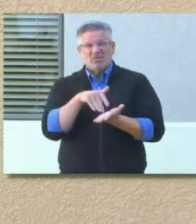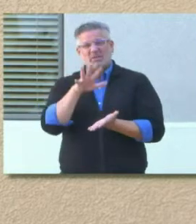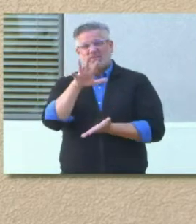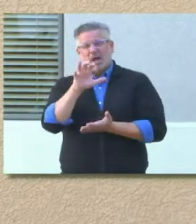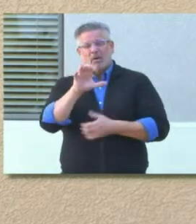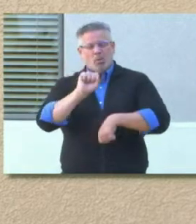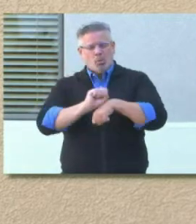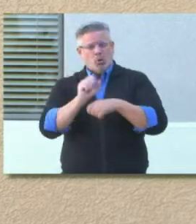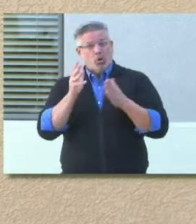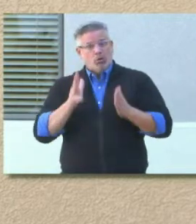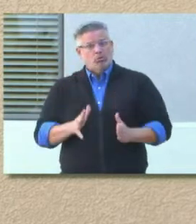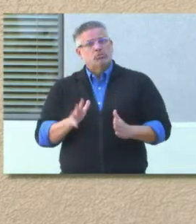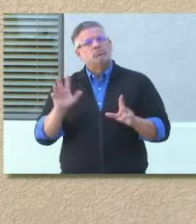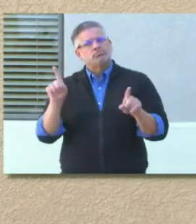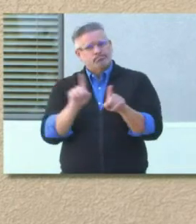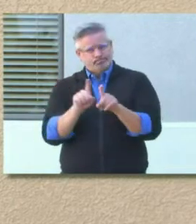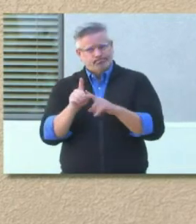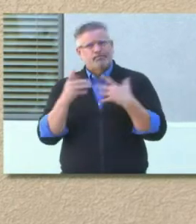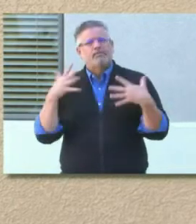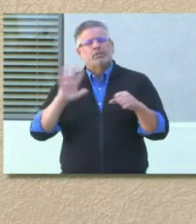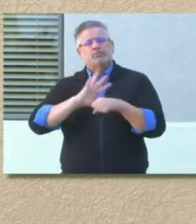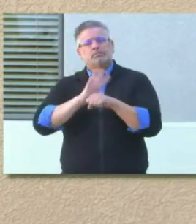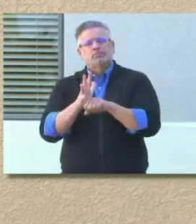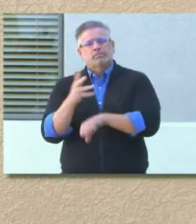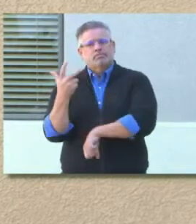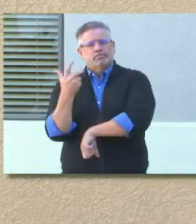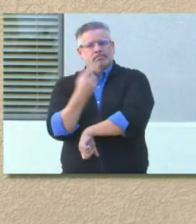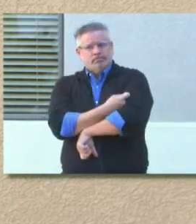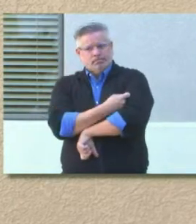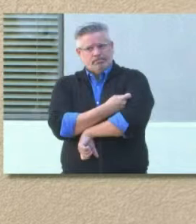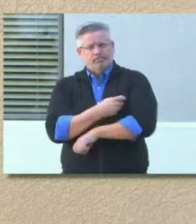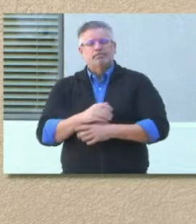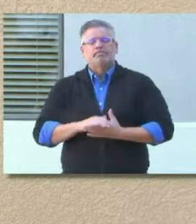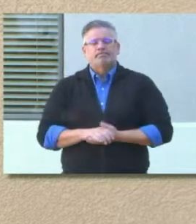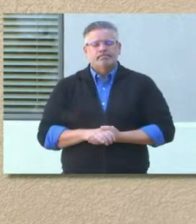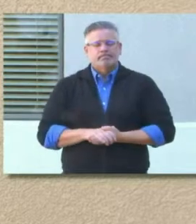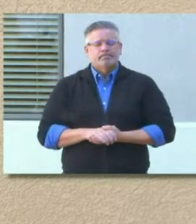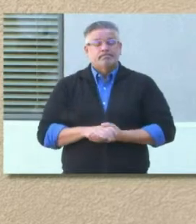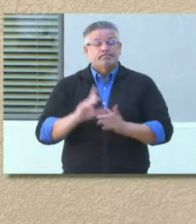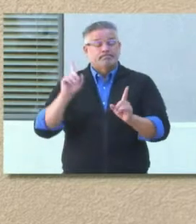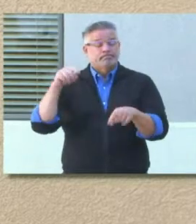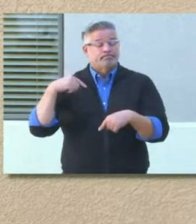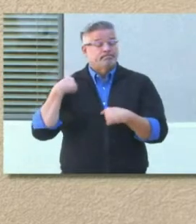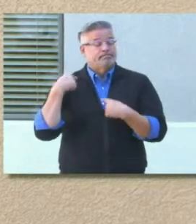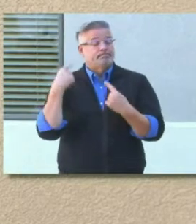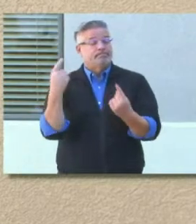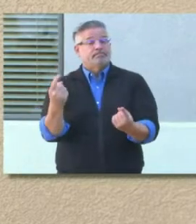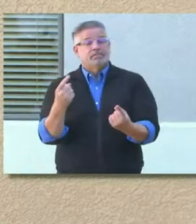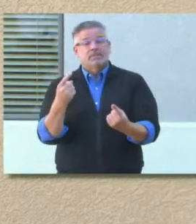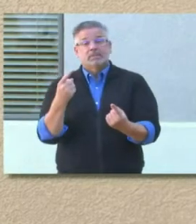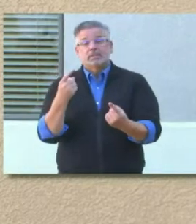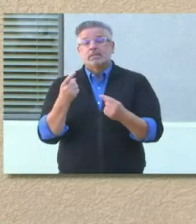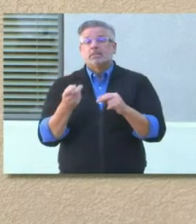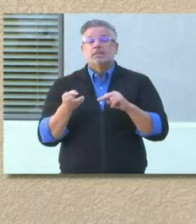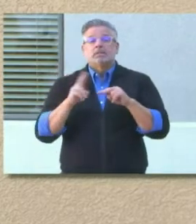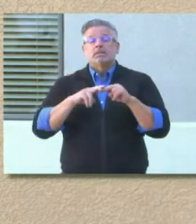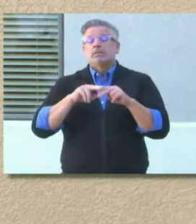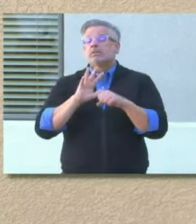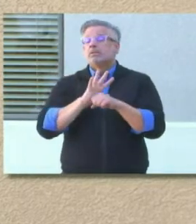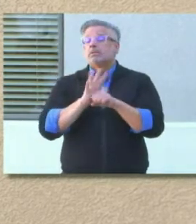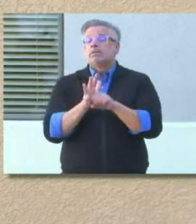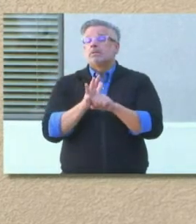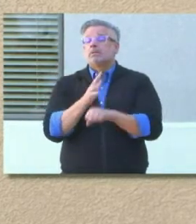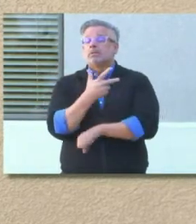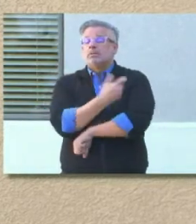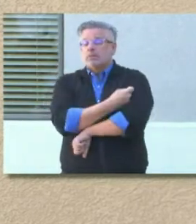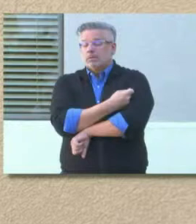5,500 employees that we have here at the VA Greater Los Angeles Healthcare System. Since the boosters became available, we've given